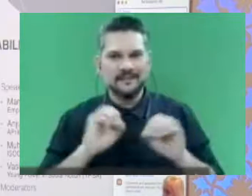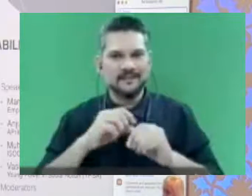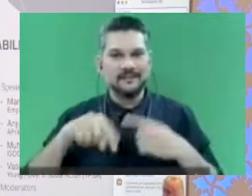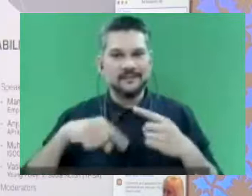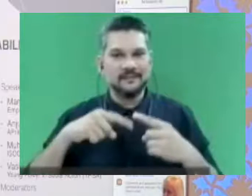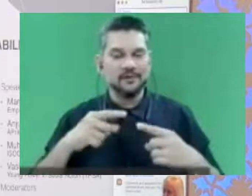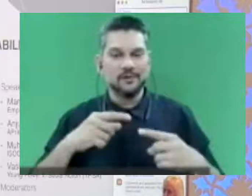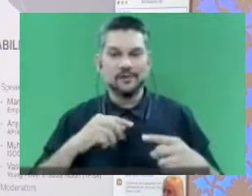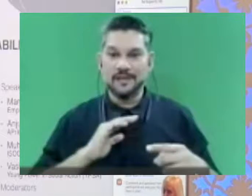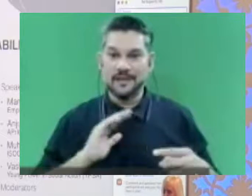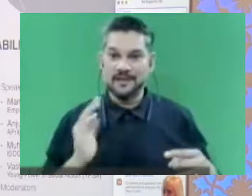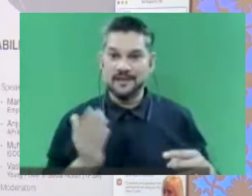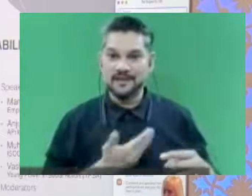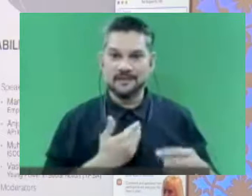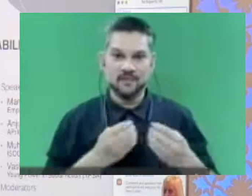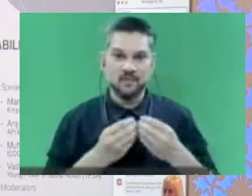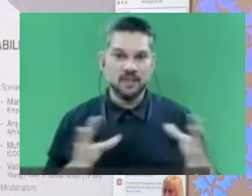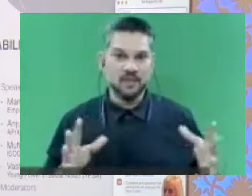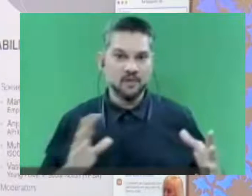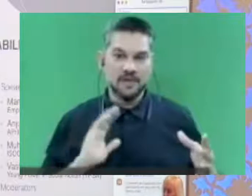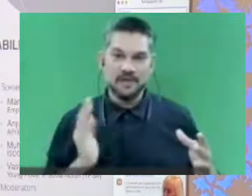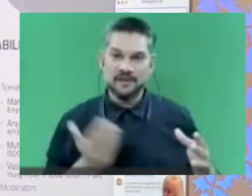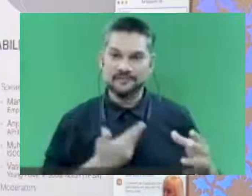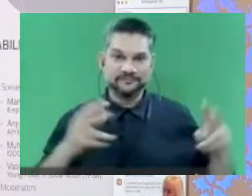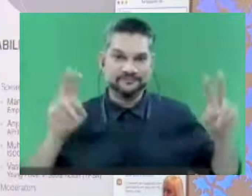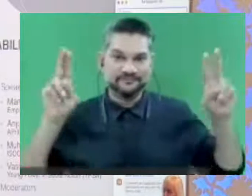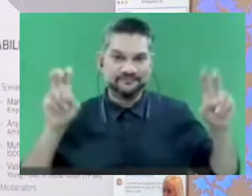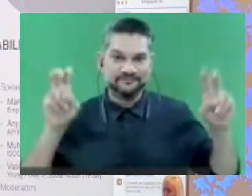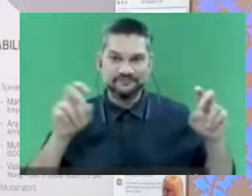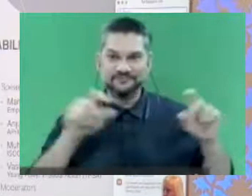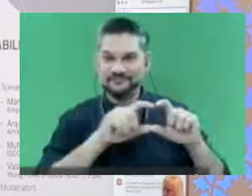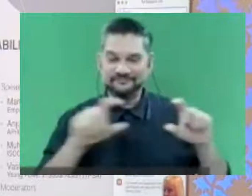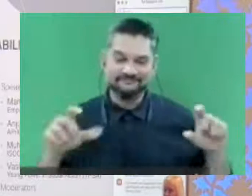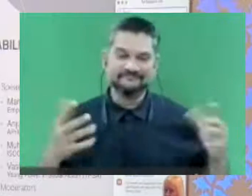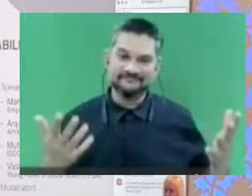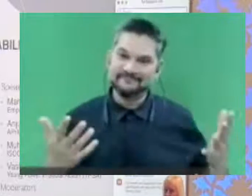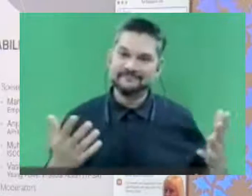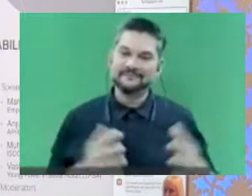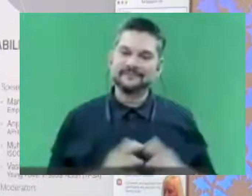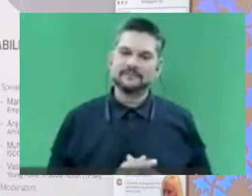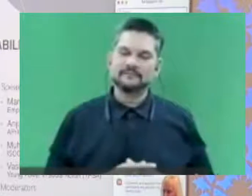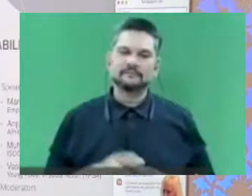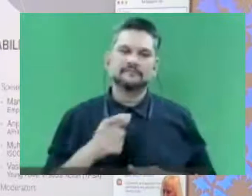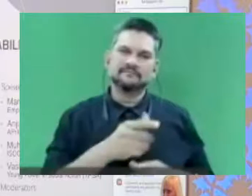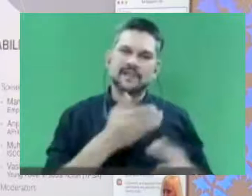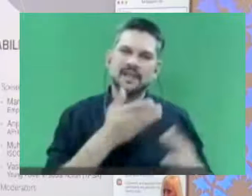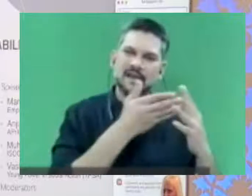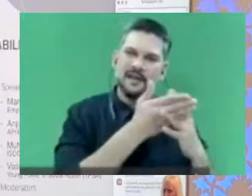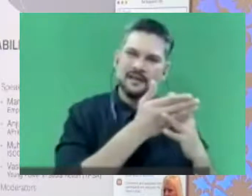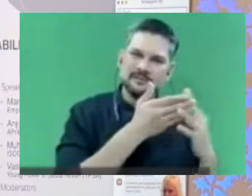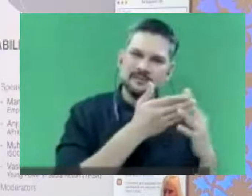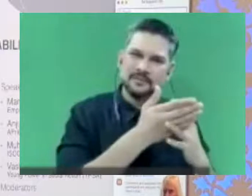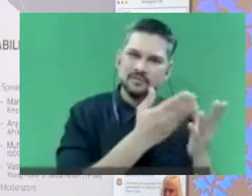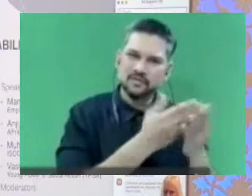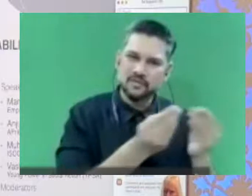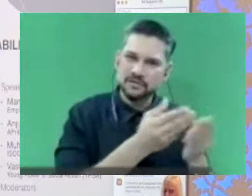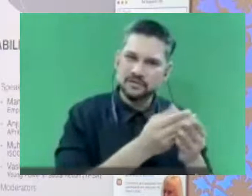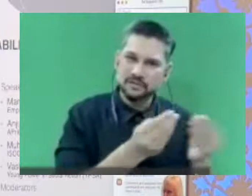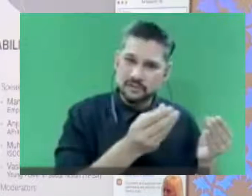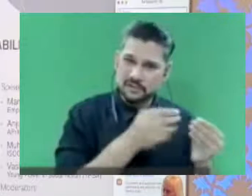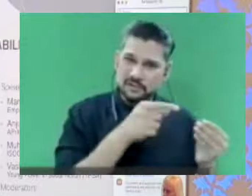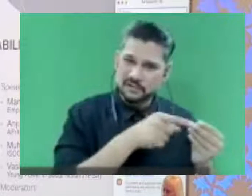We shouldn't be talking about accessibility solutions without having persons